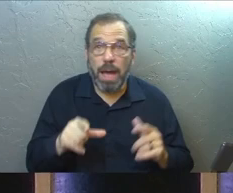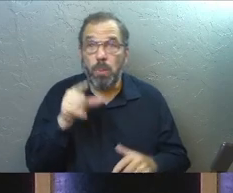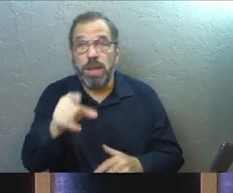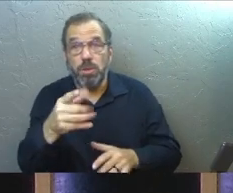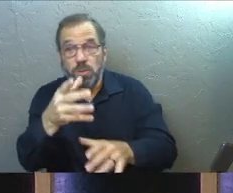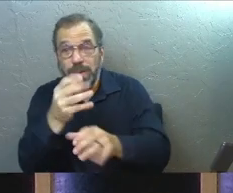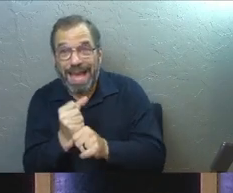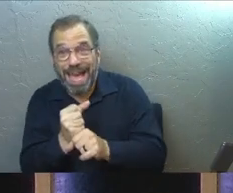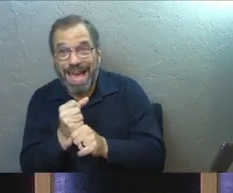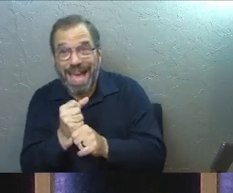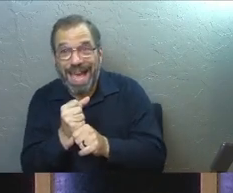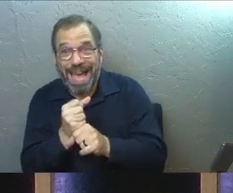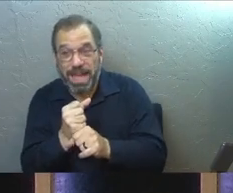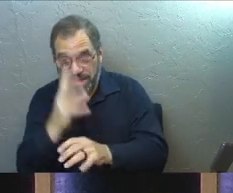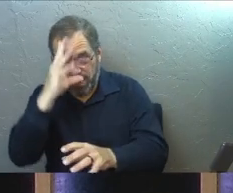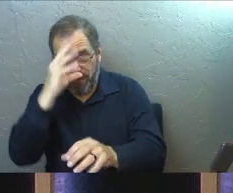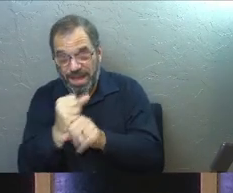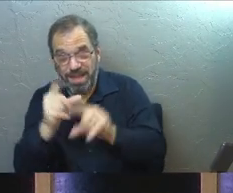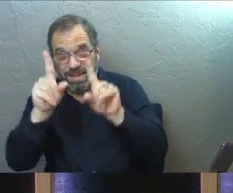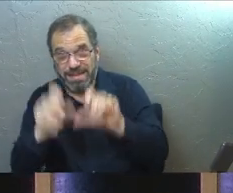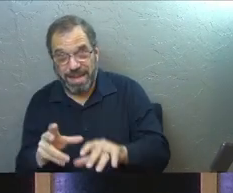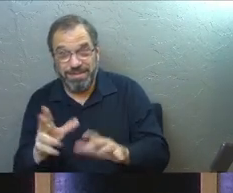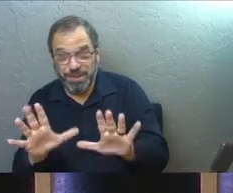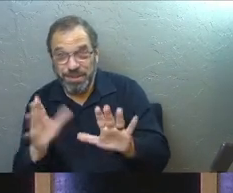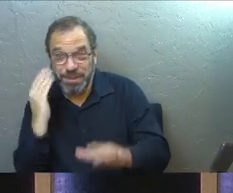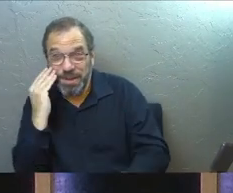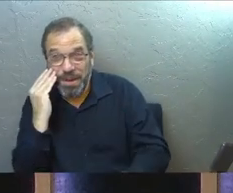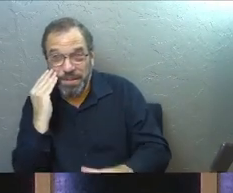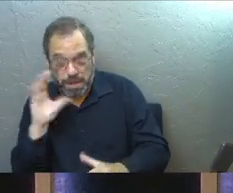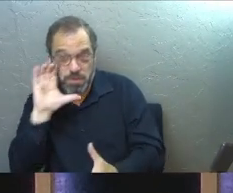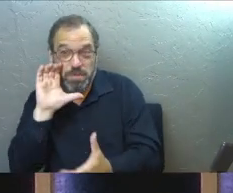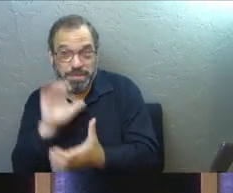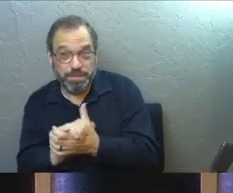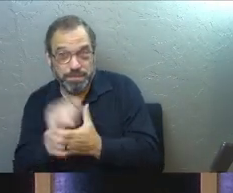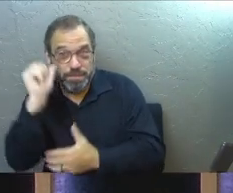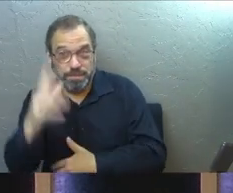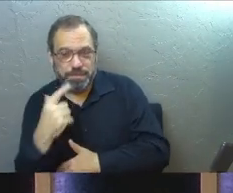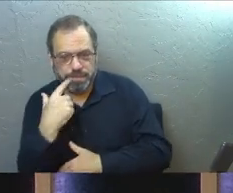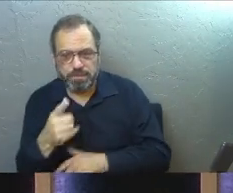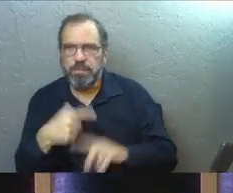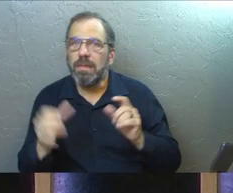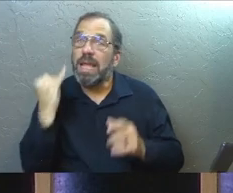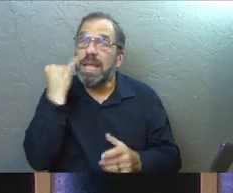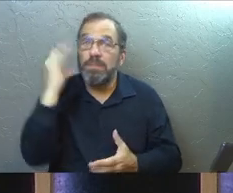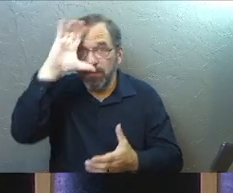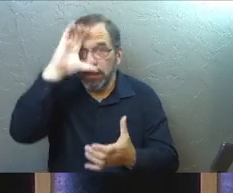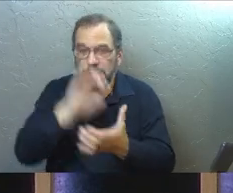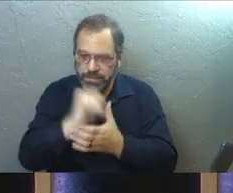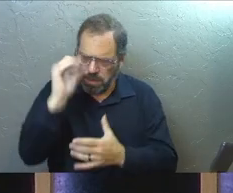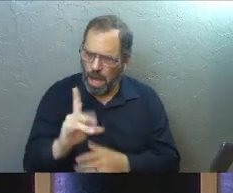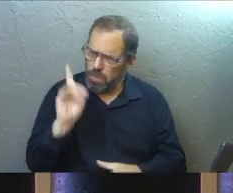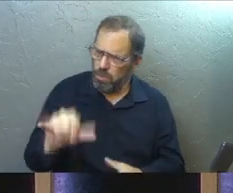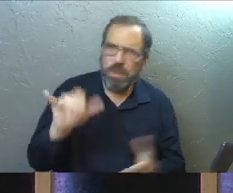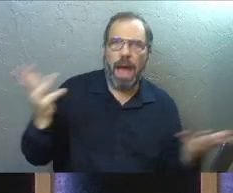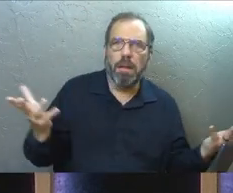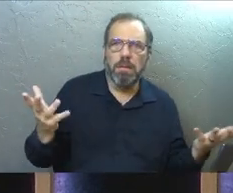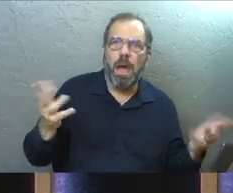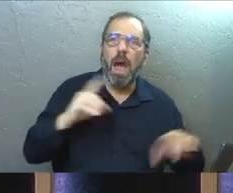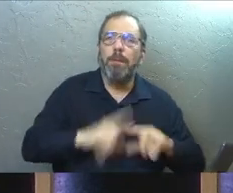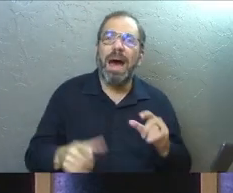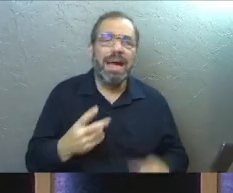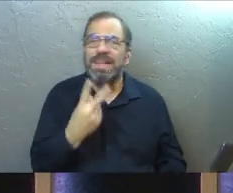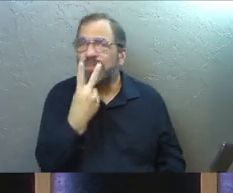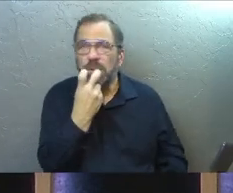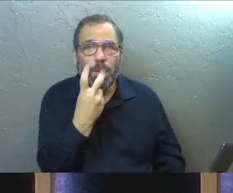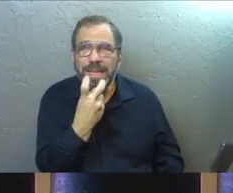what you get is you get the faith test. And you're supposed to believe. And if you believe, then God will do the thing. But if